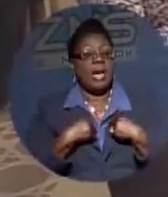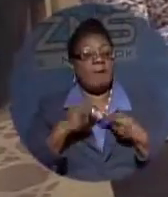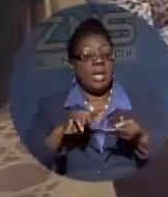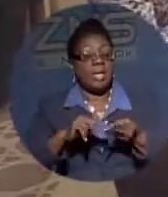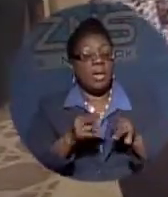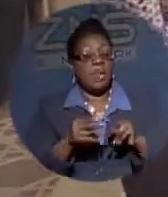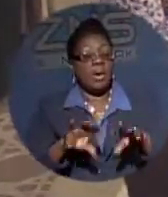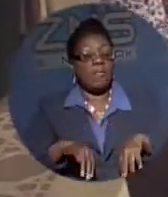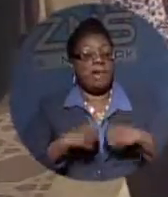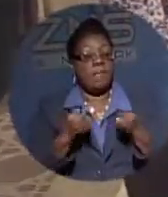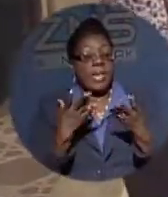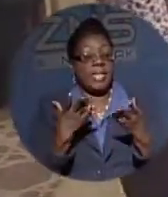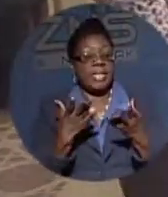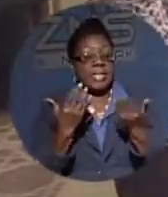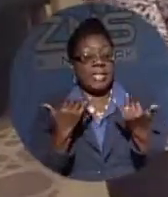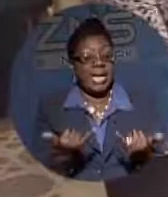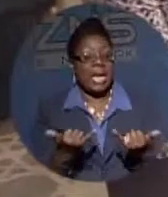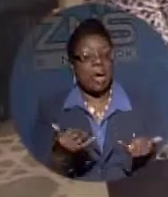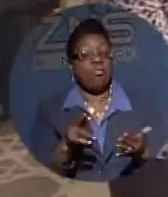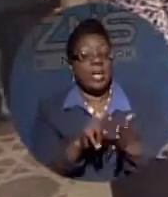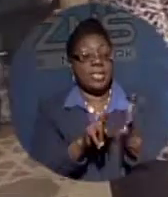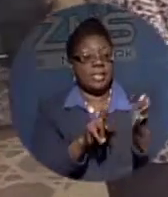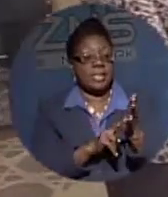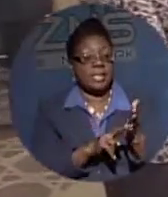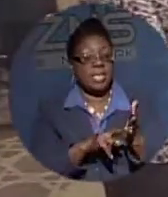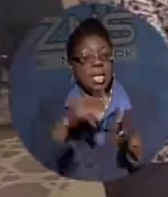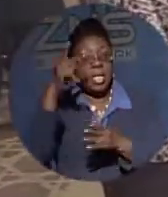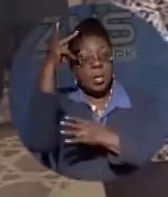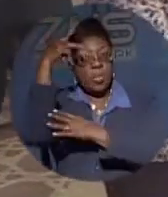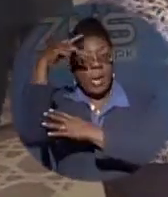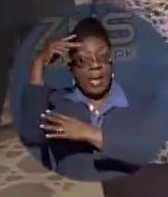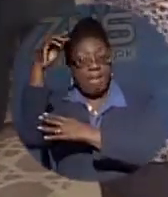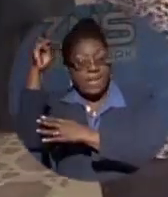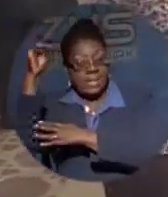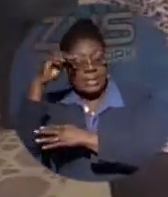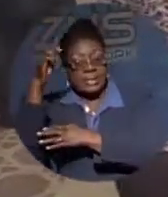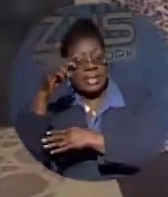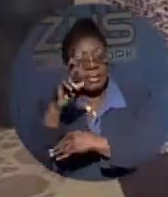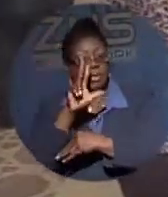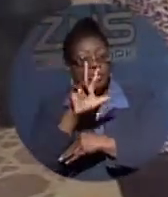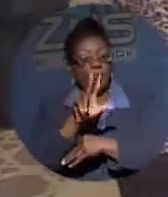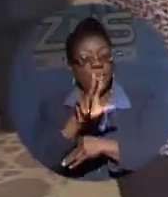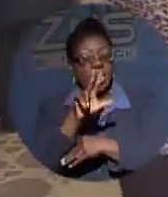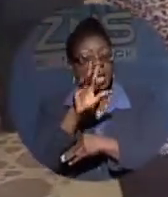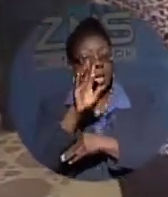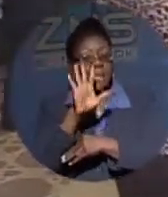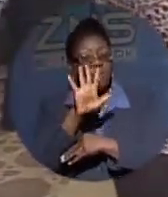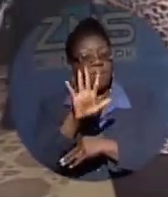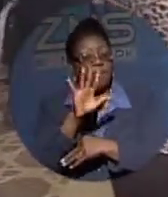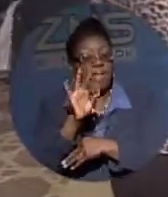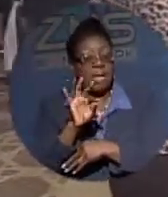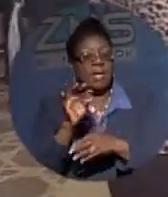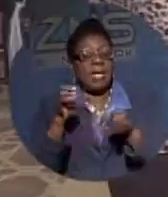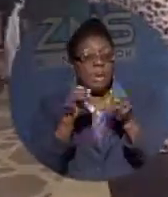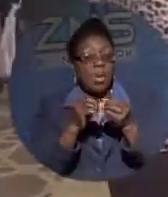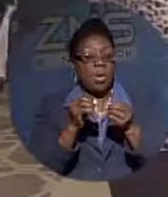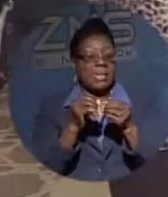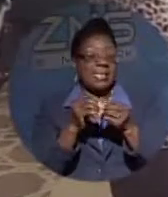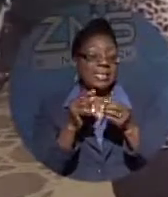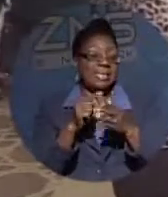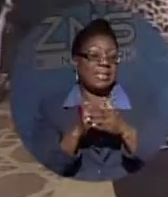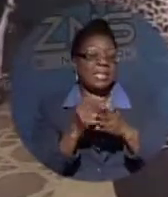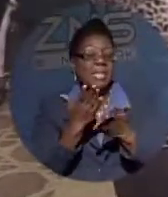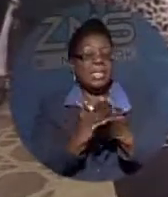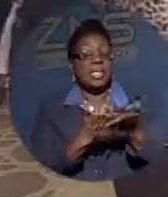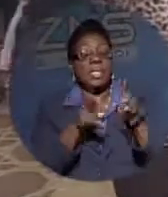said there are 359 applicants the last he checked. Yes, we had a few more since then, so I think some